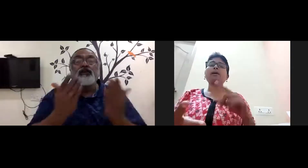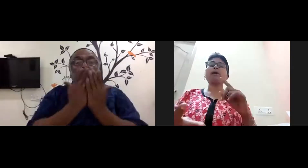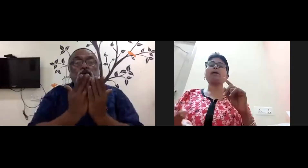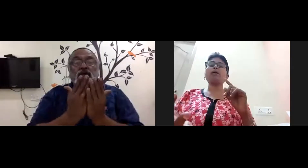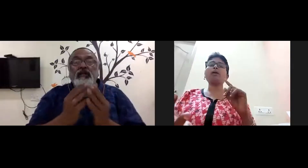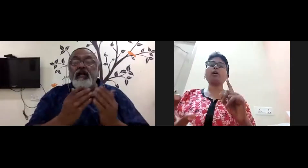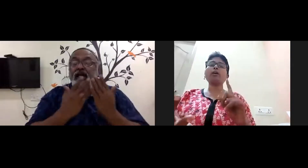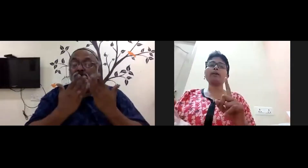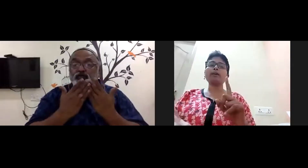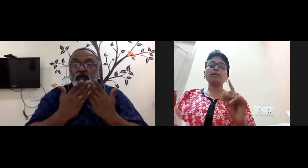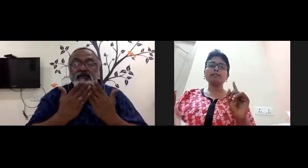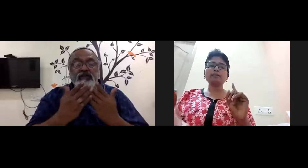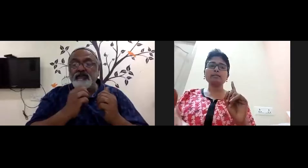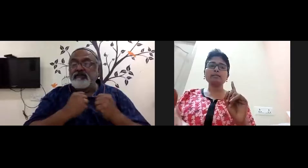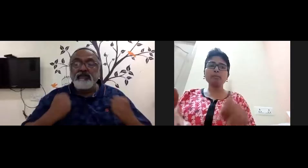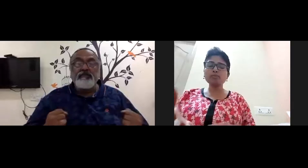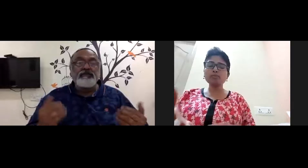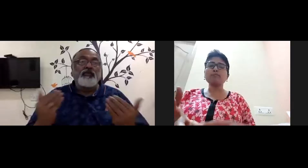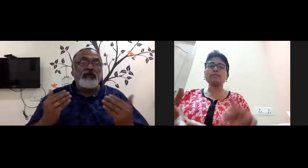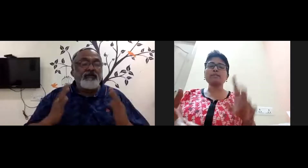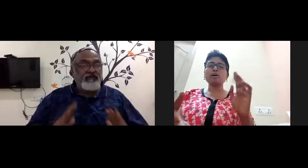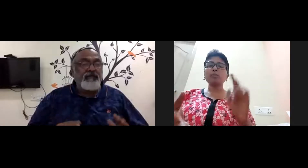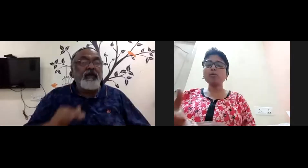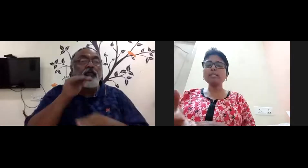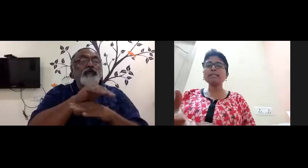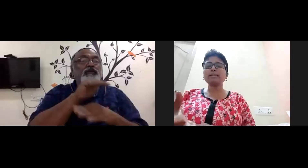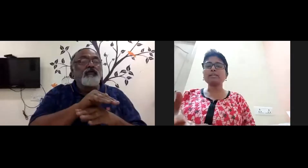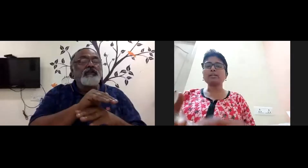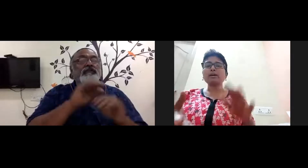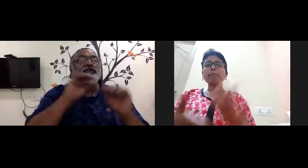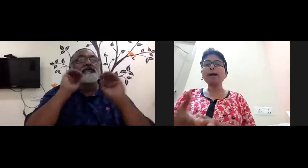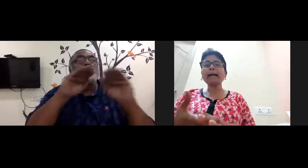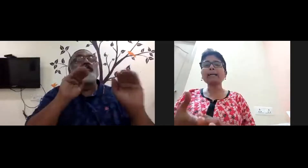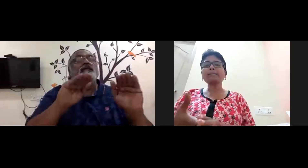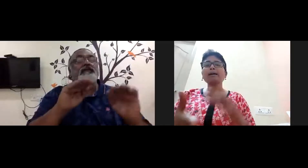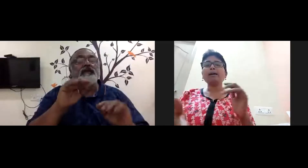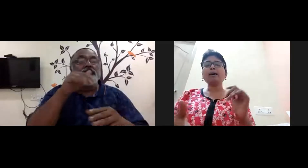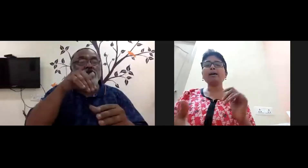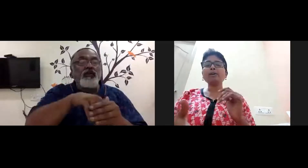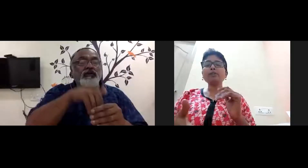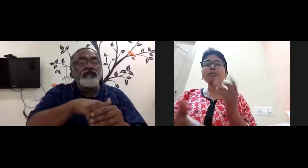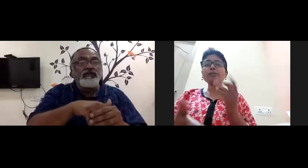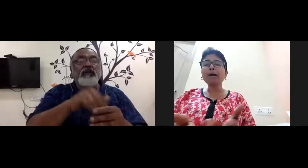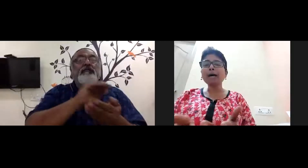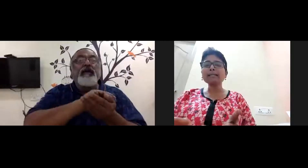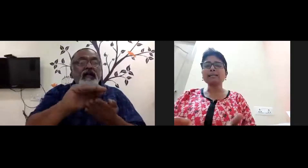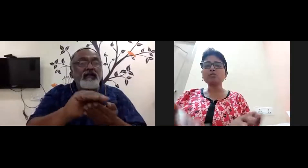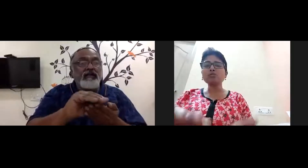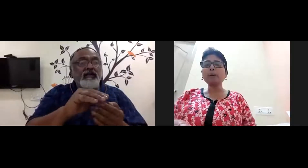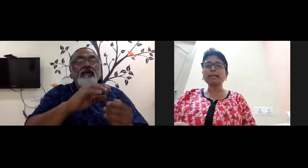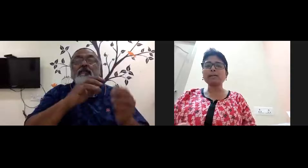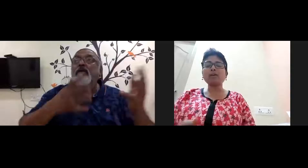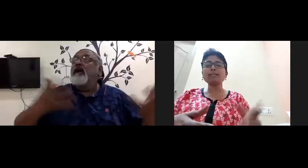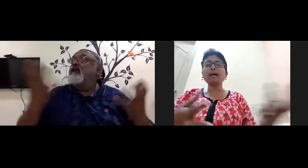system, or the post office, police station, banks, the market,